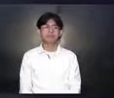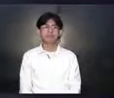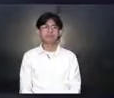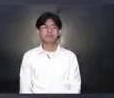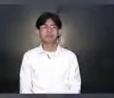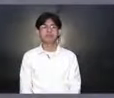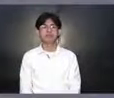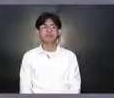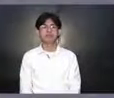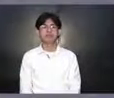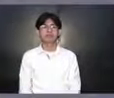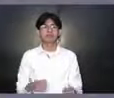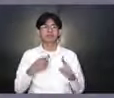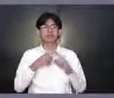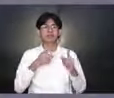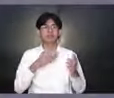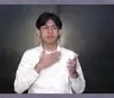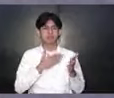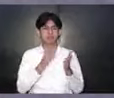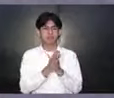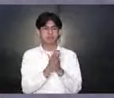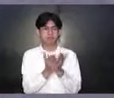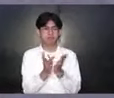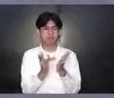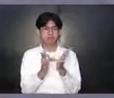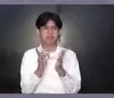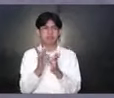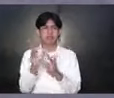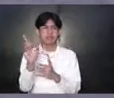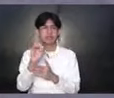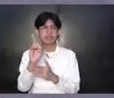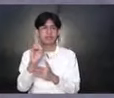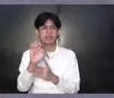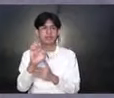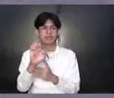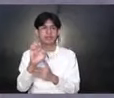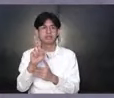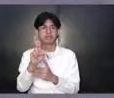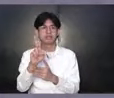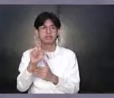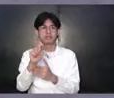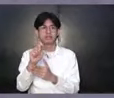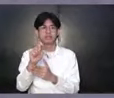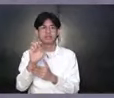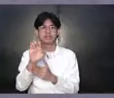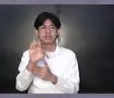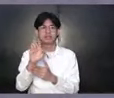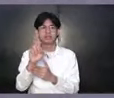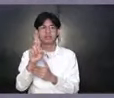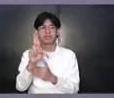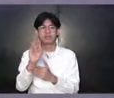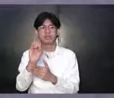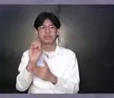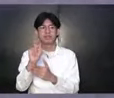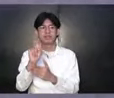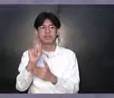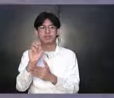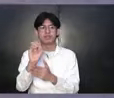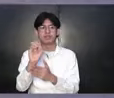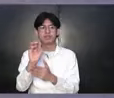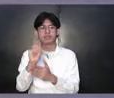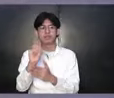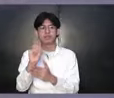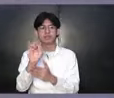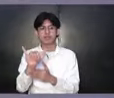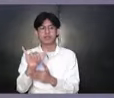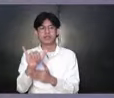path. From the book of Deuteronomy, it says, hear, O Israel. Can you say, hear?